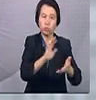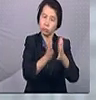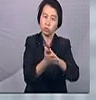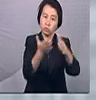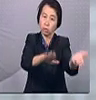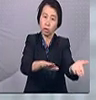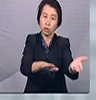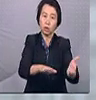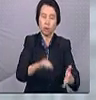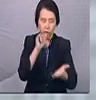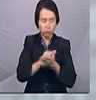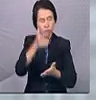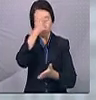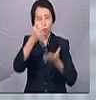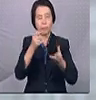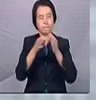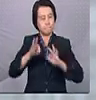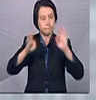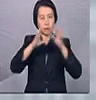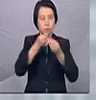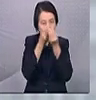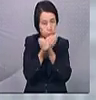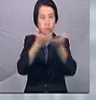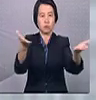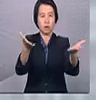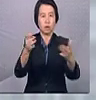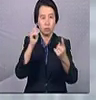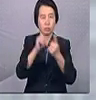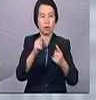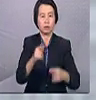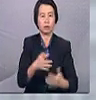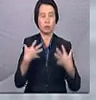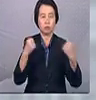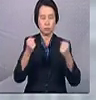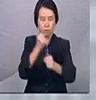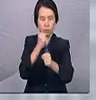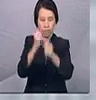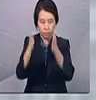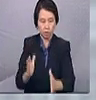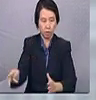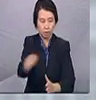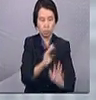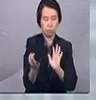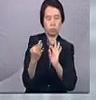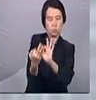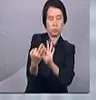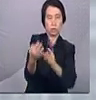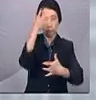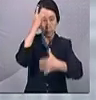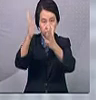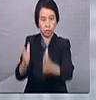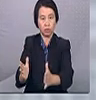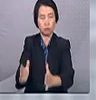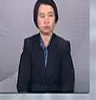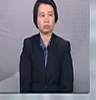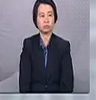untuk memberi maklumat kepada kementerian ataupun kepada healthcare workers yang berdepan dengan pesakit tersebut.